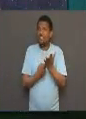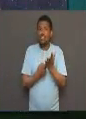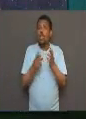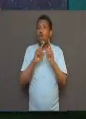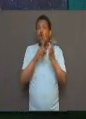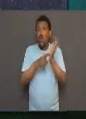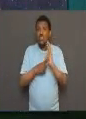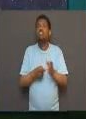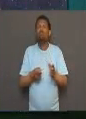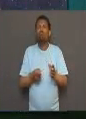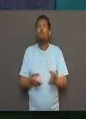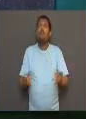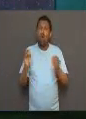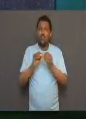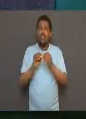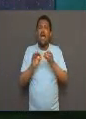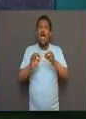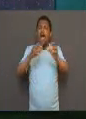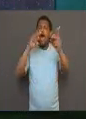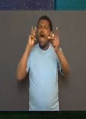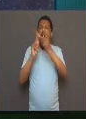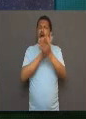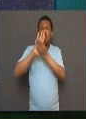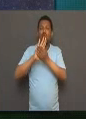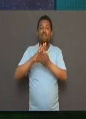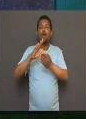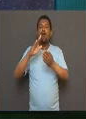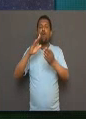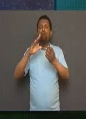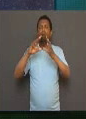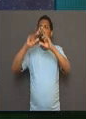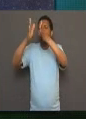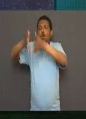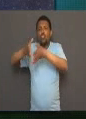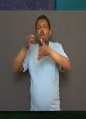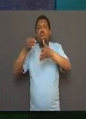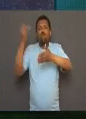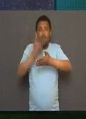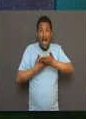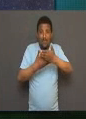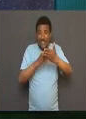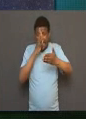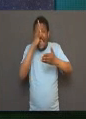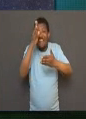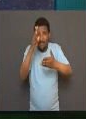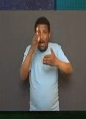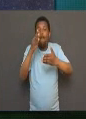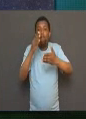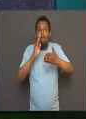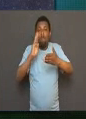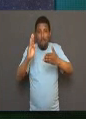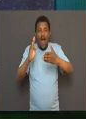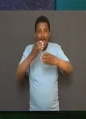The most accurate portion of a map created by cylindrical